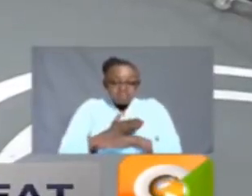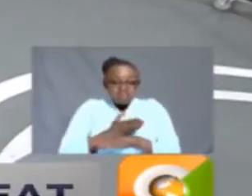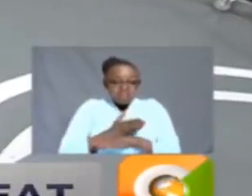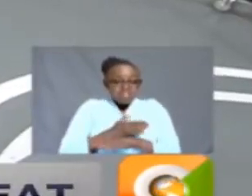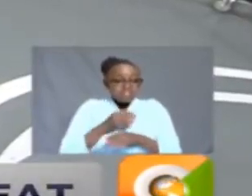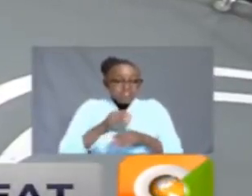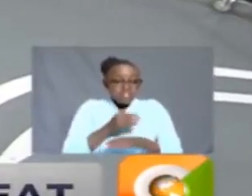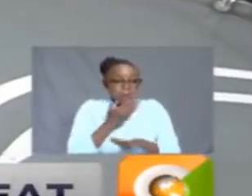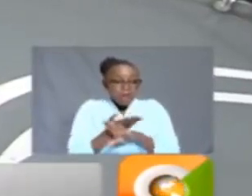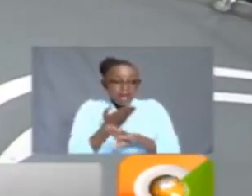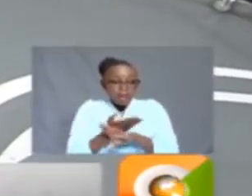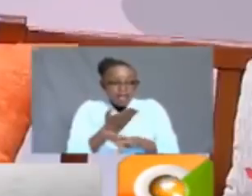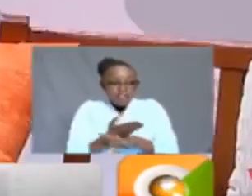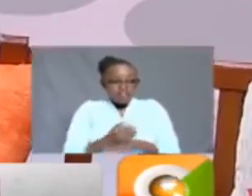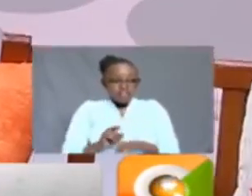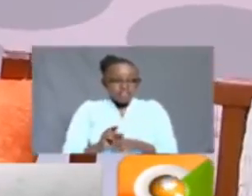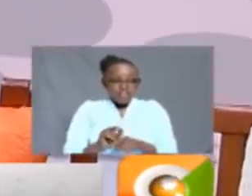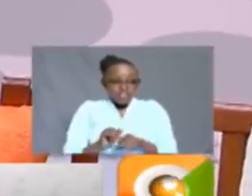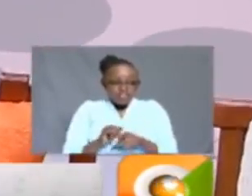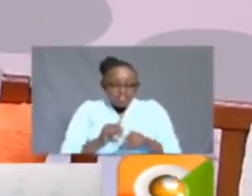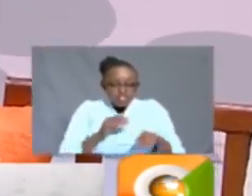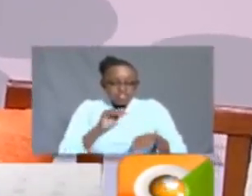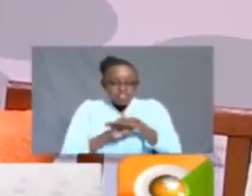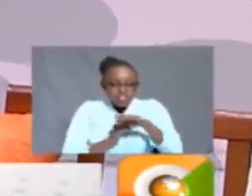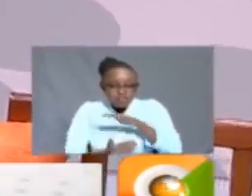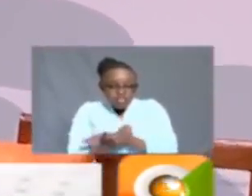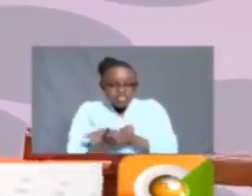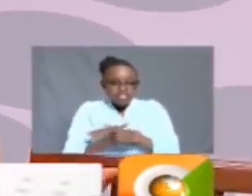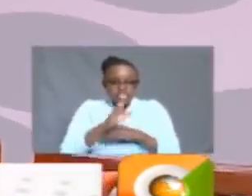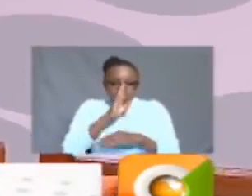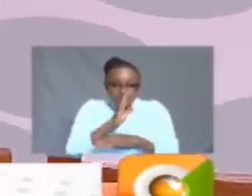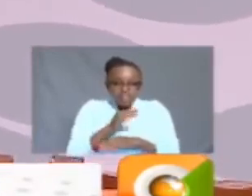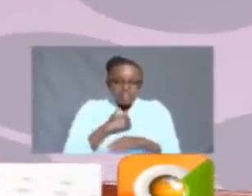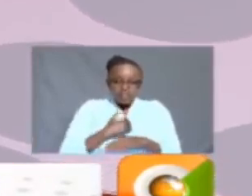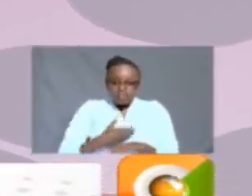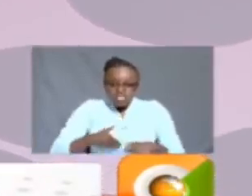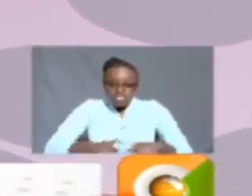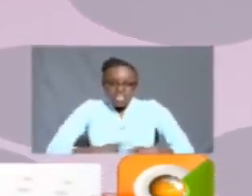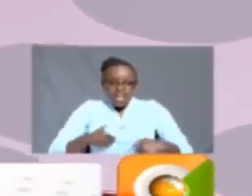this. Yes. Omwami Nzalengon Nzal. Omwami Nmehala Ja.